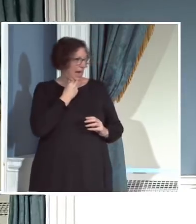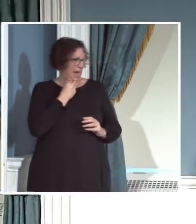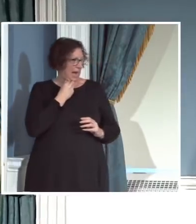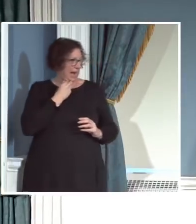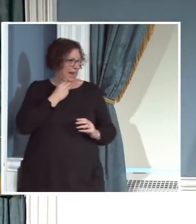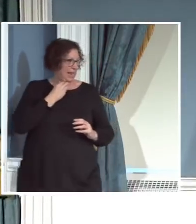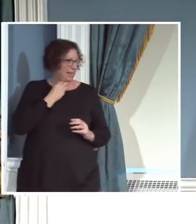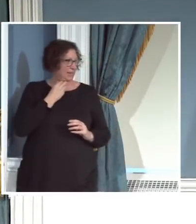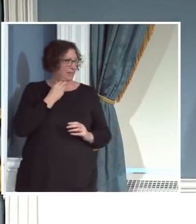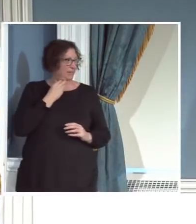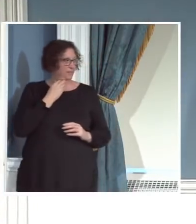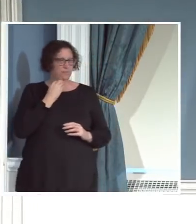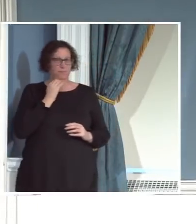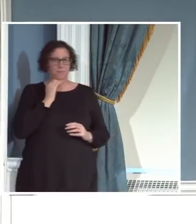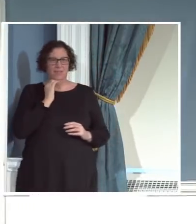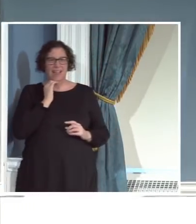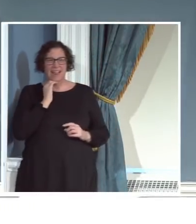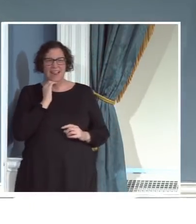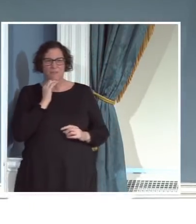Oh, yeah, thank you.